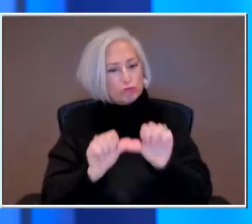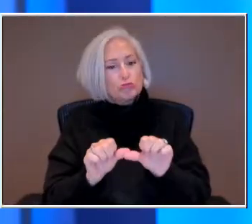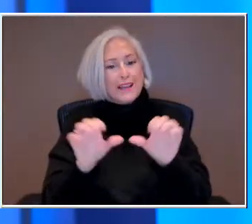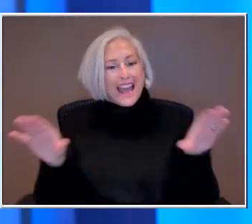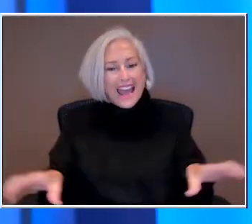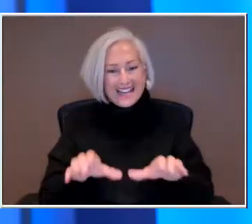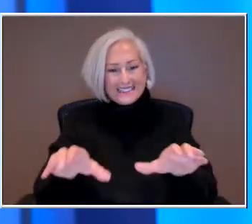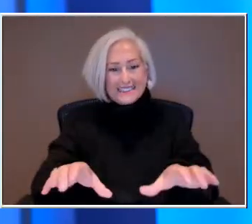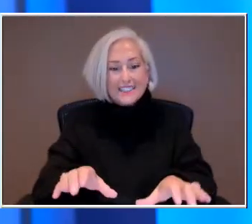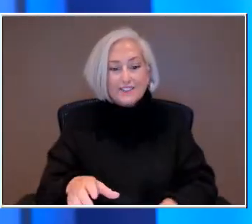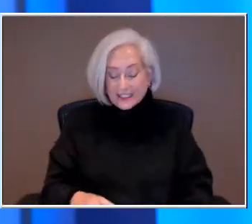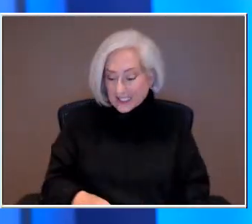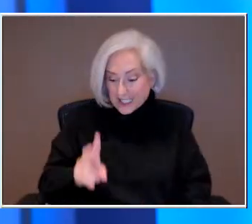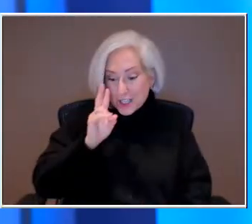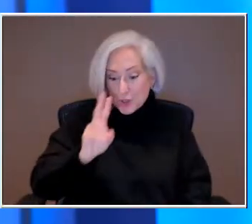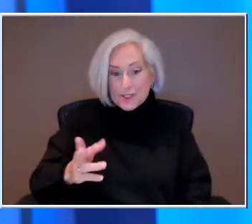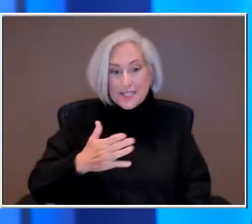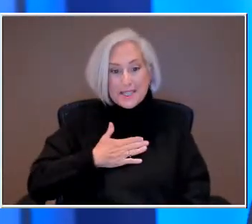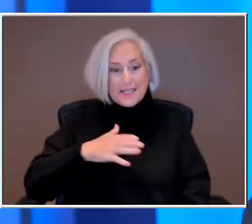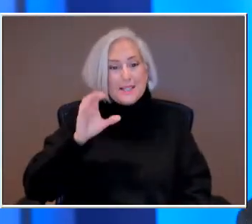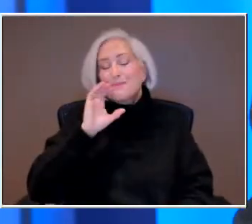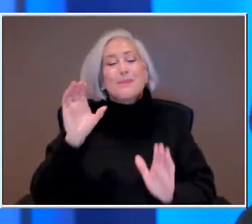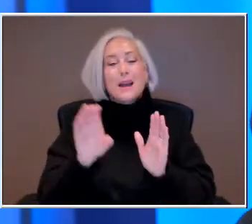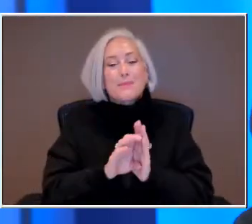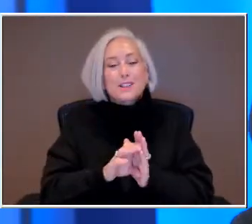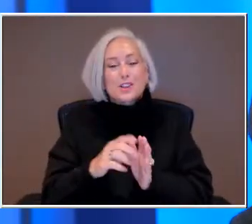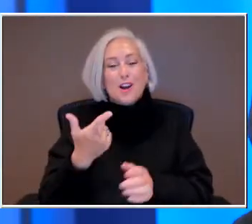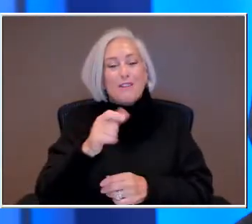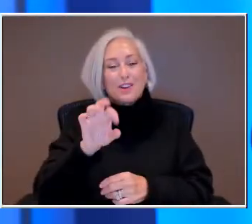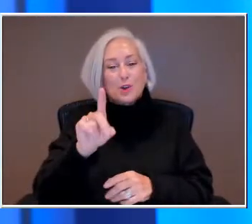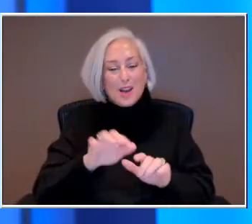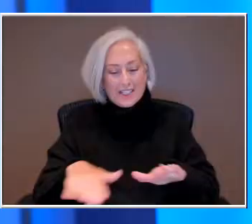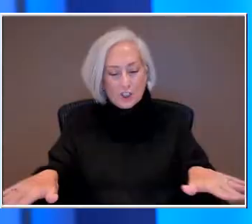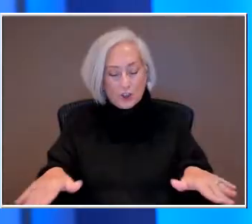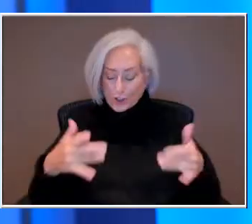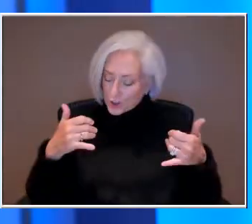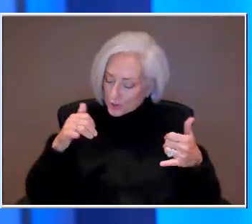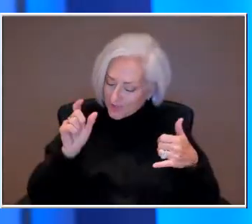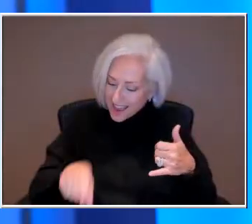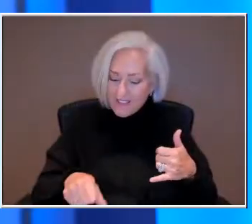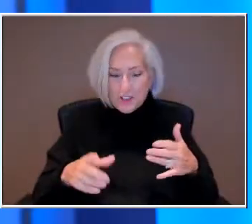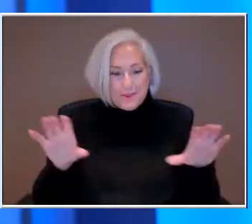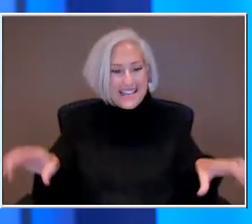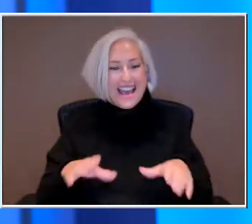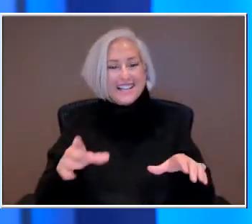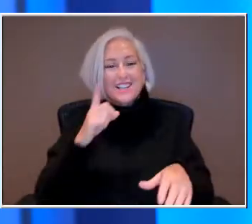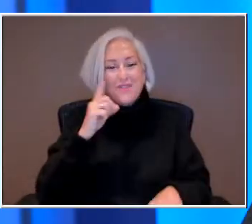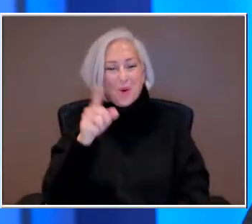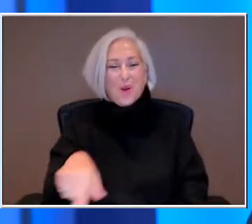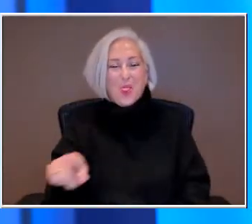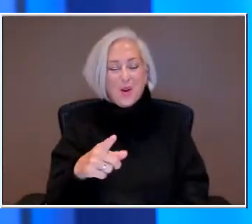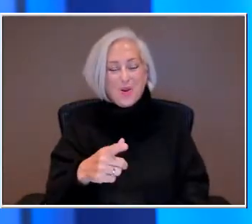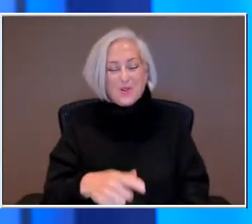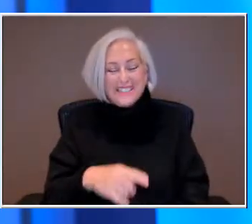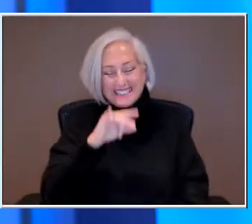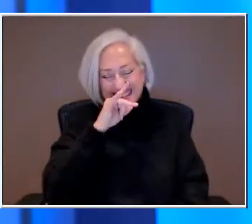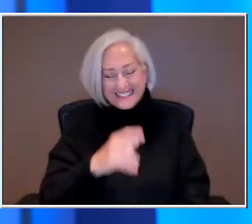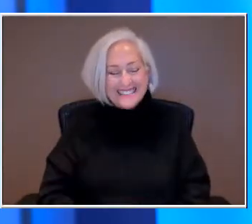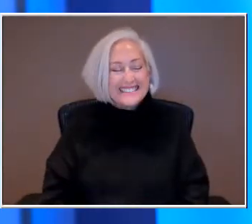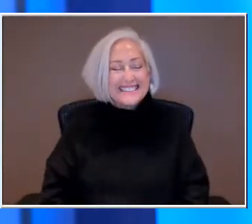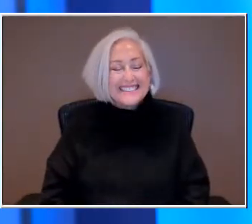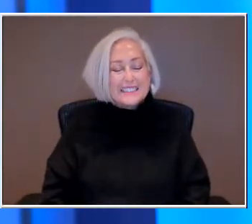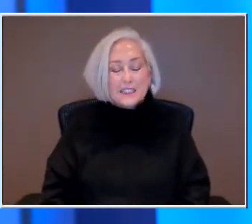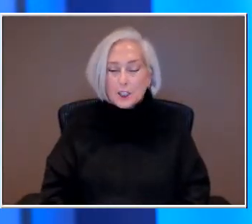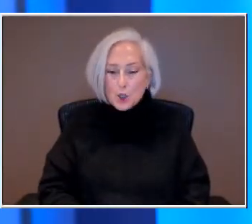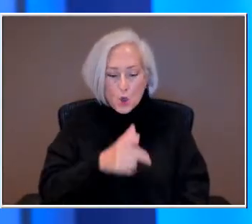I think you've seen the picture of the grandchildren. You have to stay active for those little boogers. You know, who's going to run around with